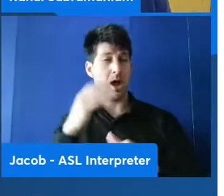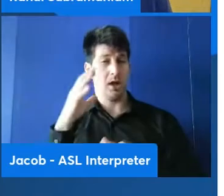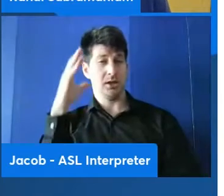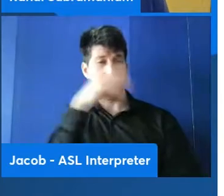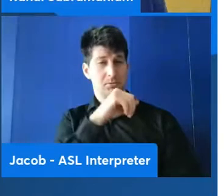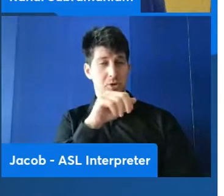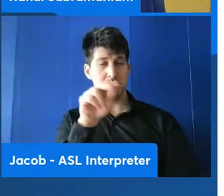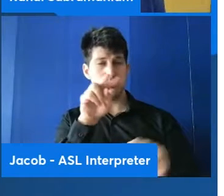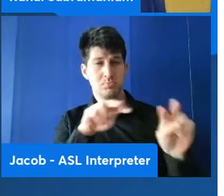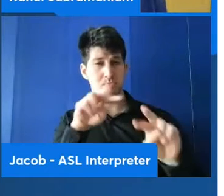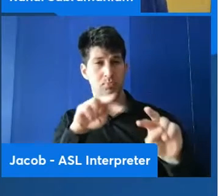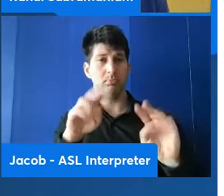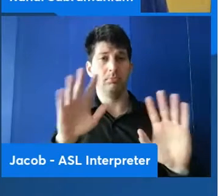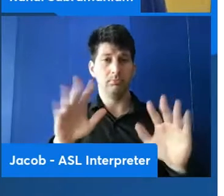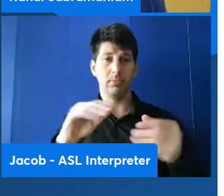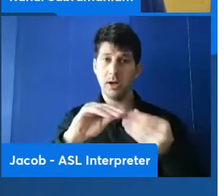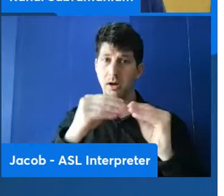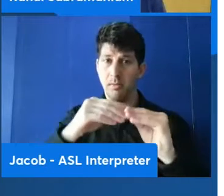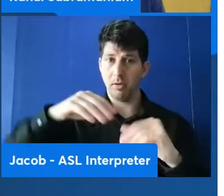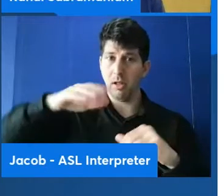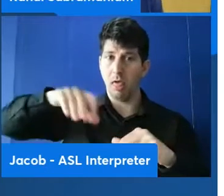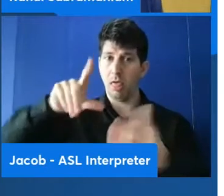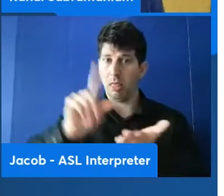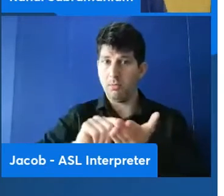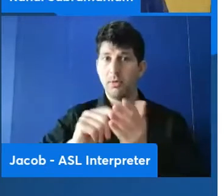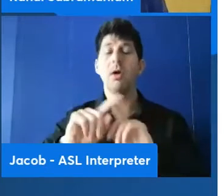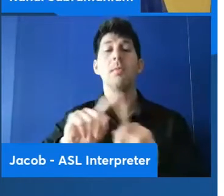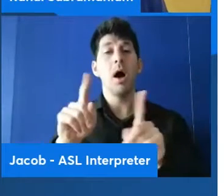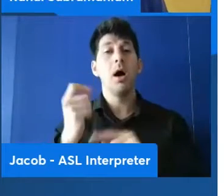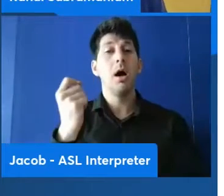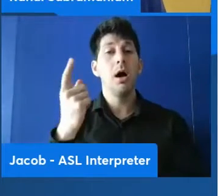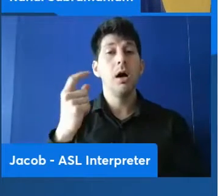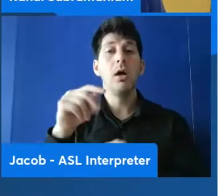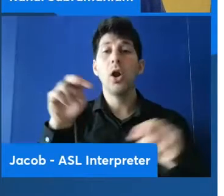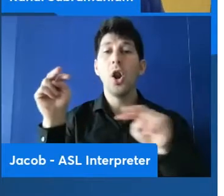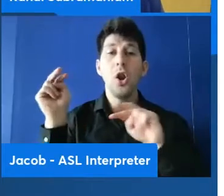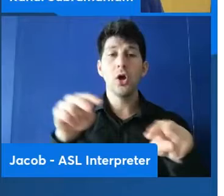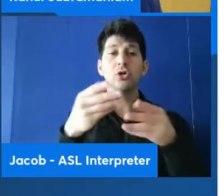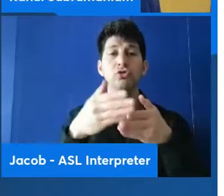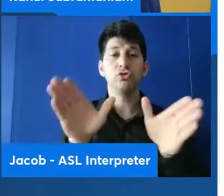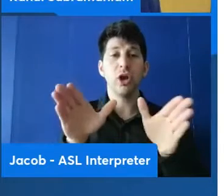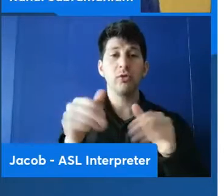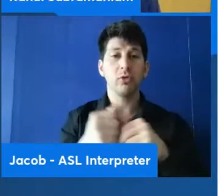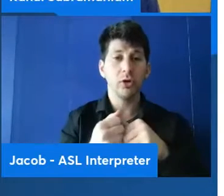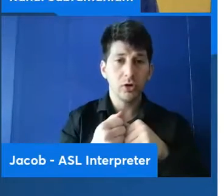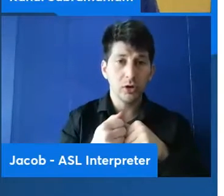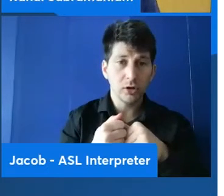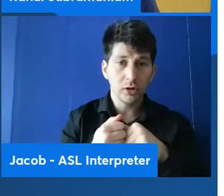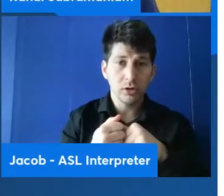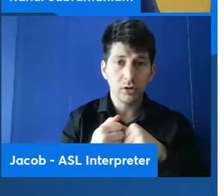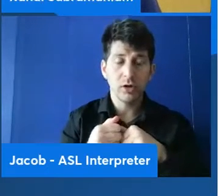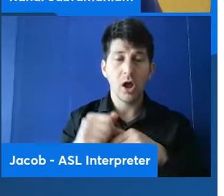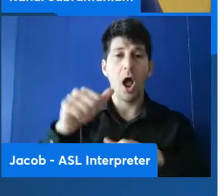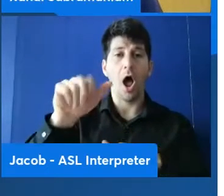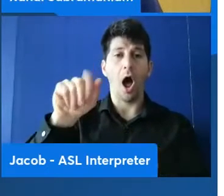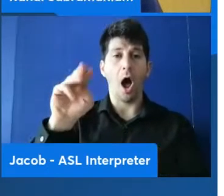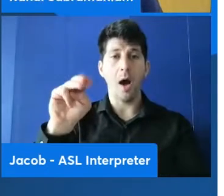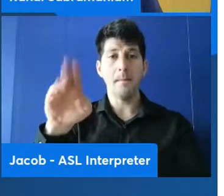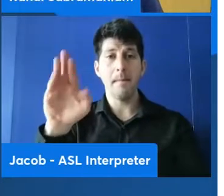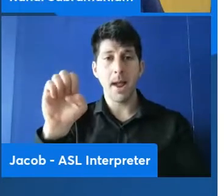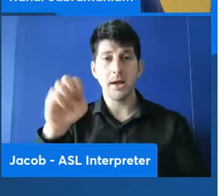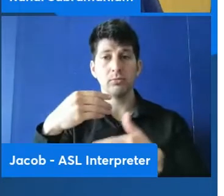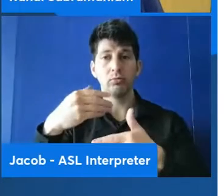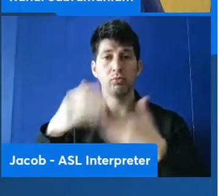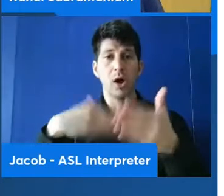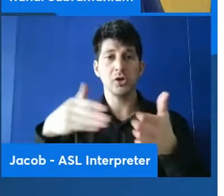that, and again, these numbers haven't been published for Graviton, but just looking at the general trend of ARM-based processors, I'm guessing